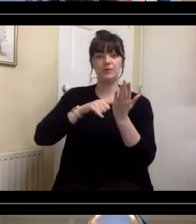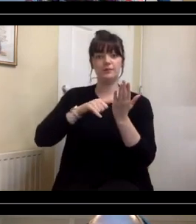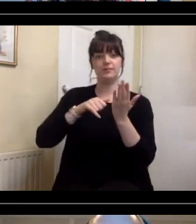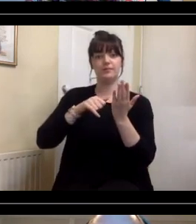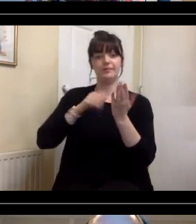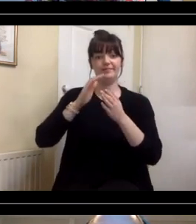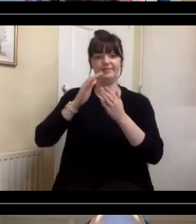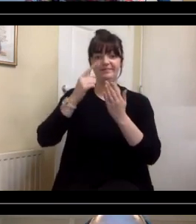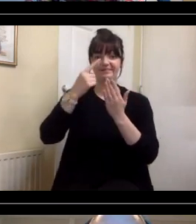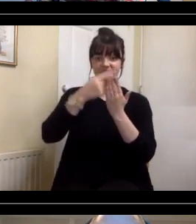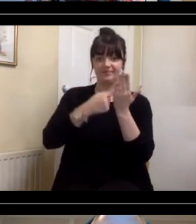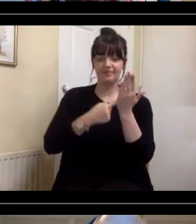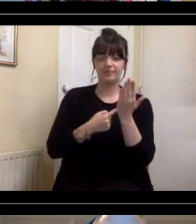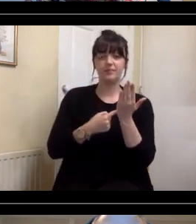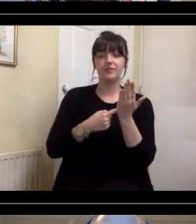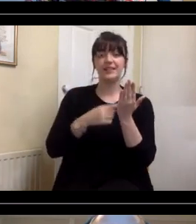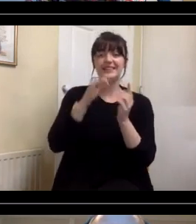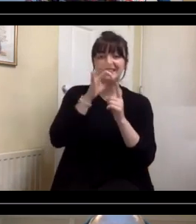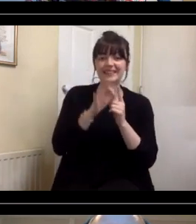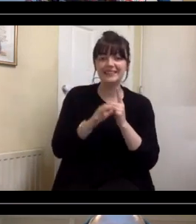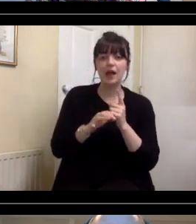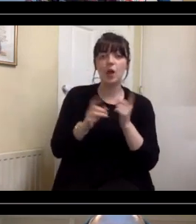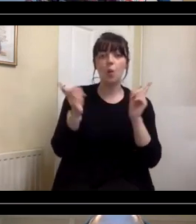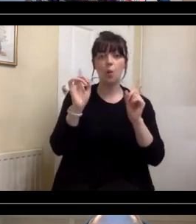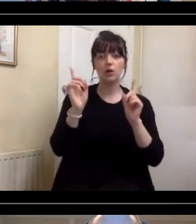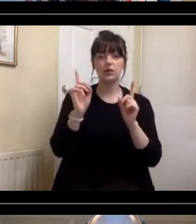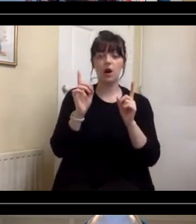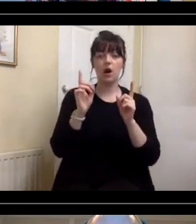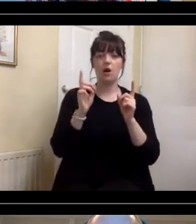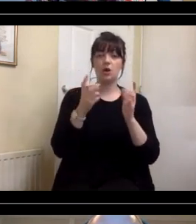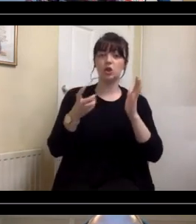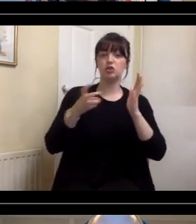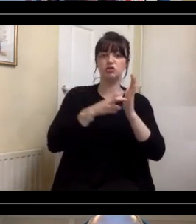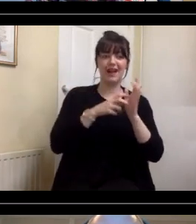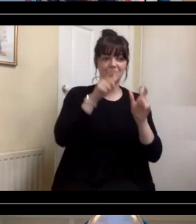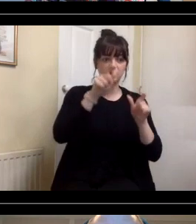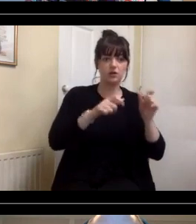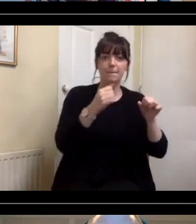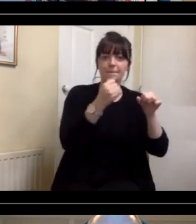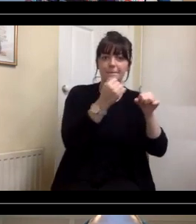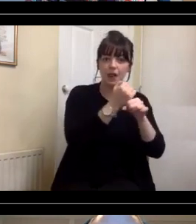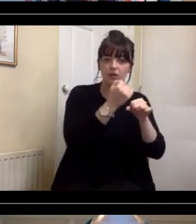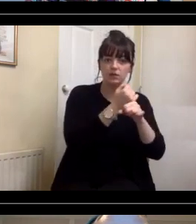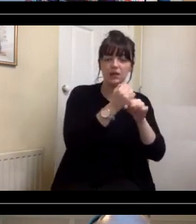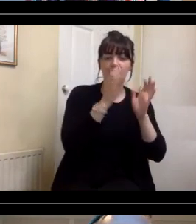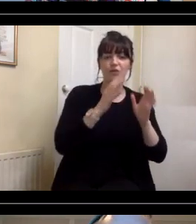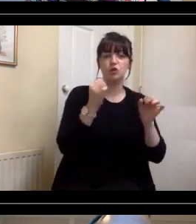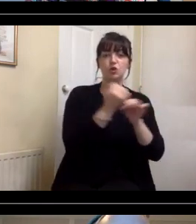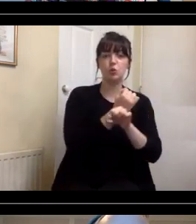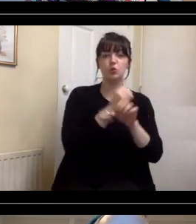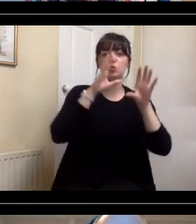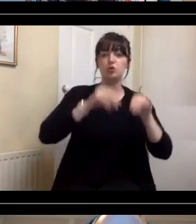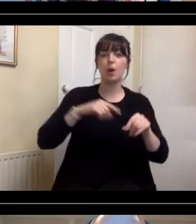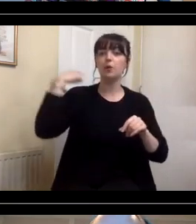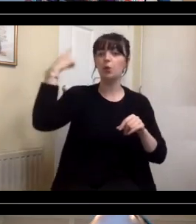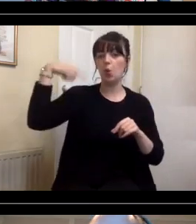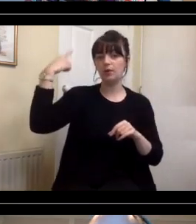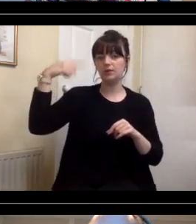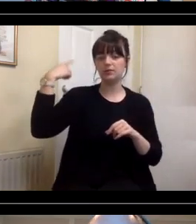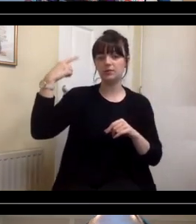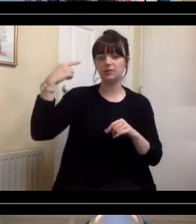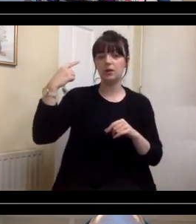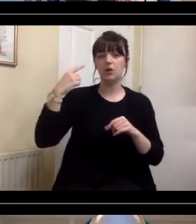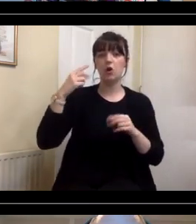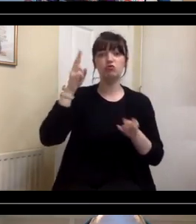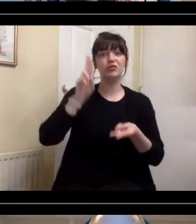what the contractors will have to do with regards to mitigating noise, for example,